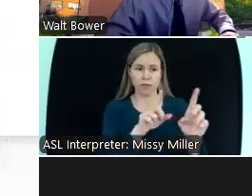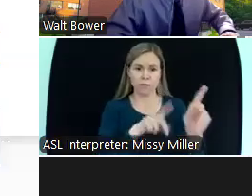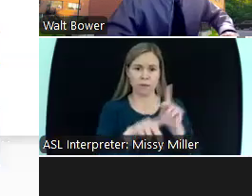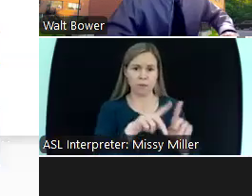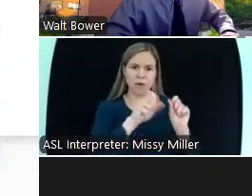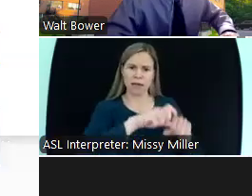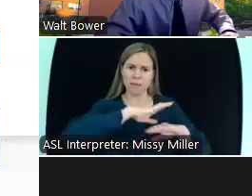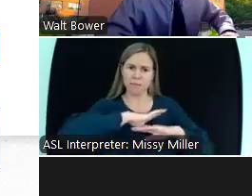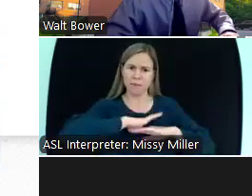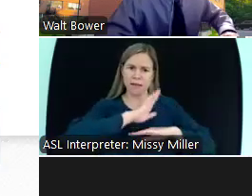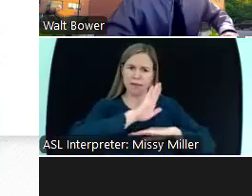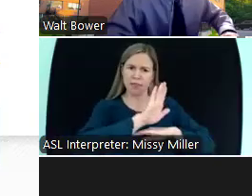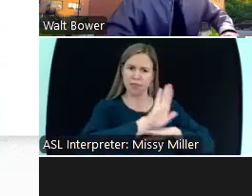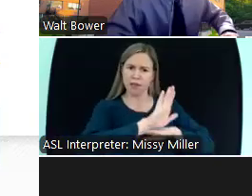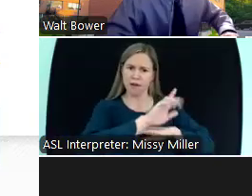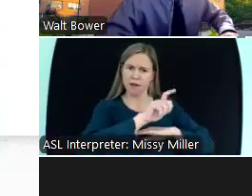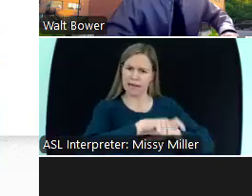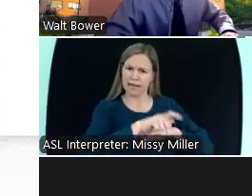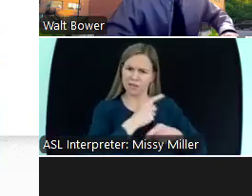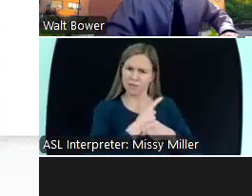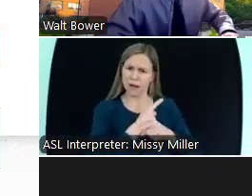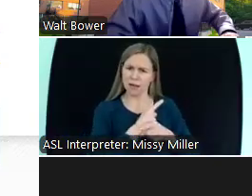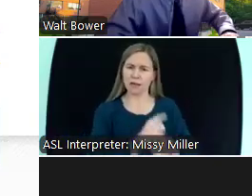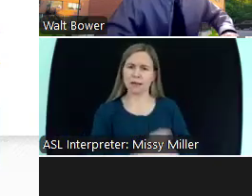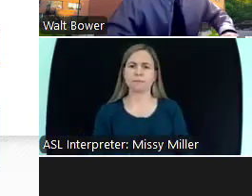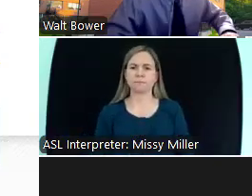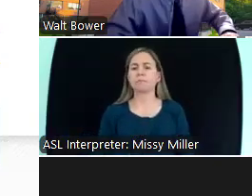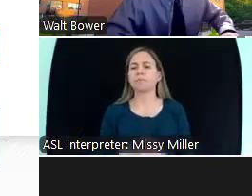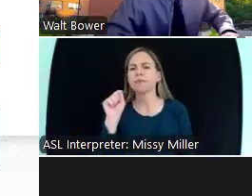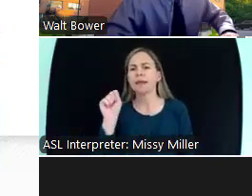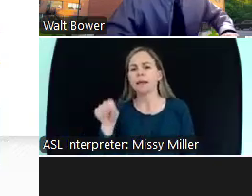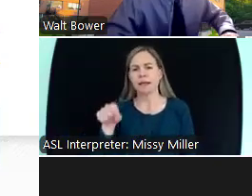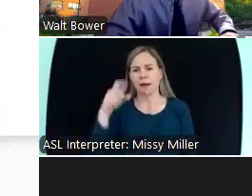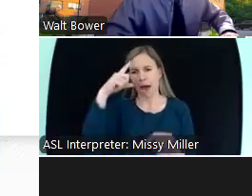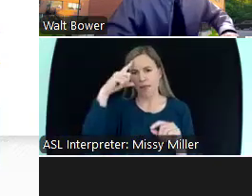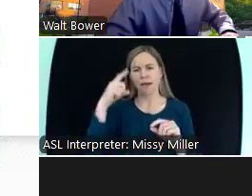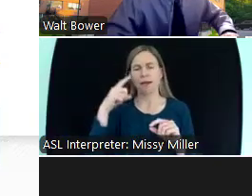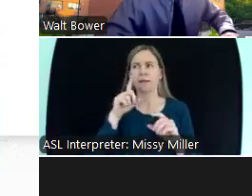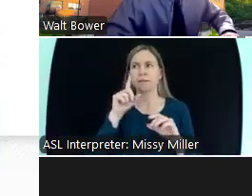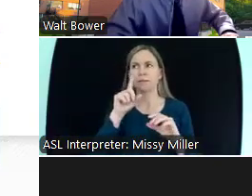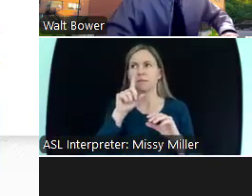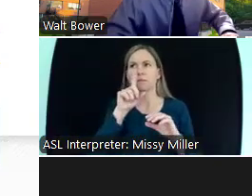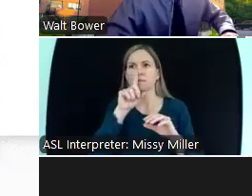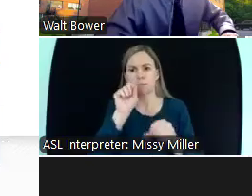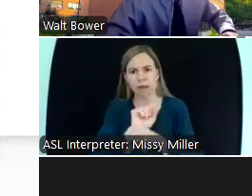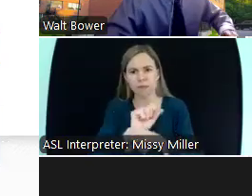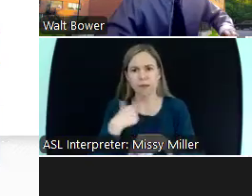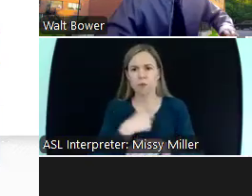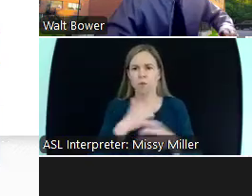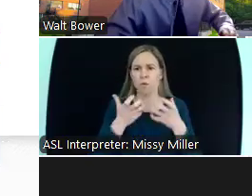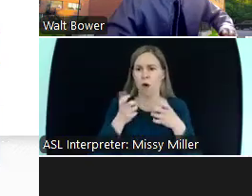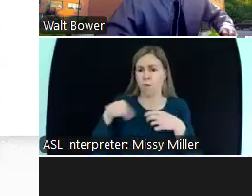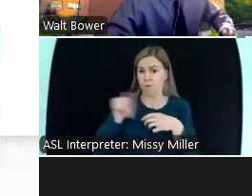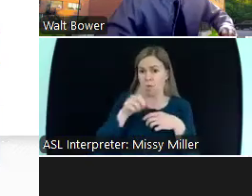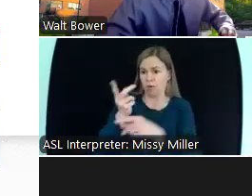the question? I think that is the question. So yeah, I mean, definitely we want anybody who's taking care of an